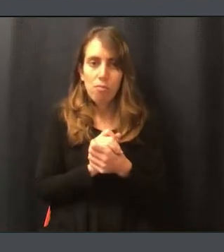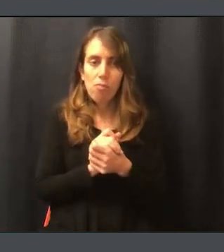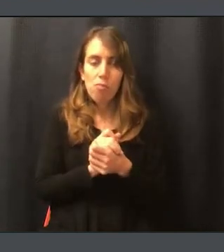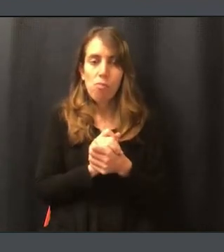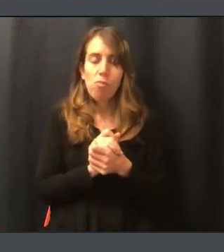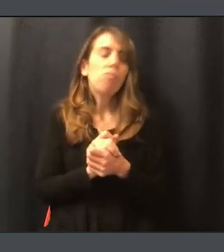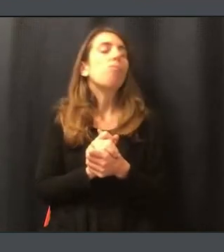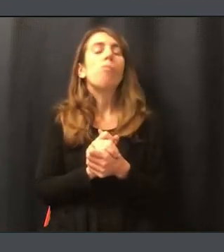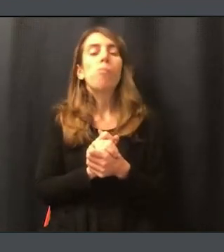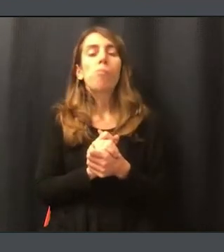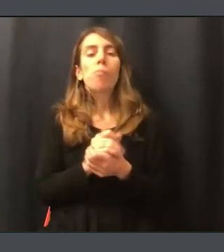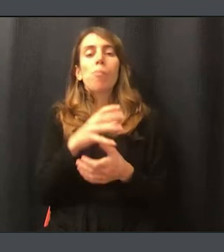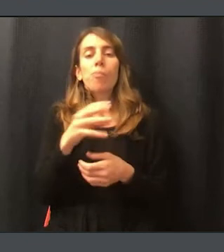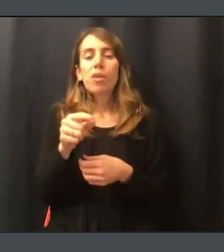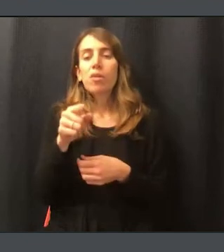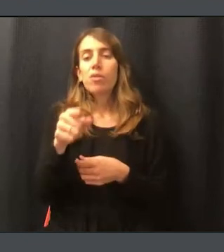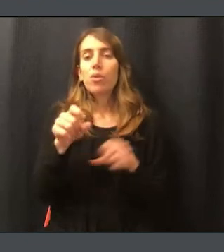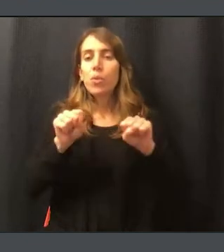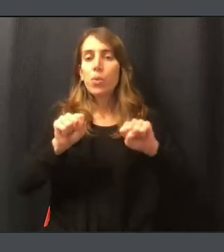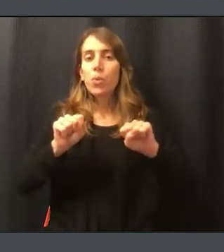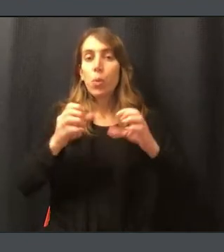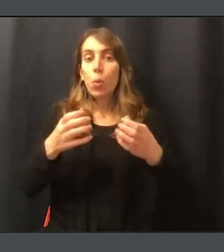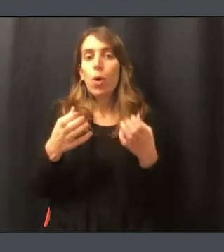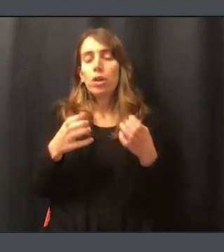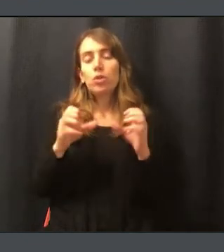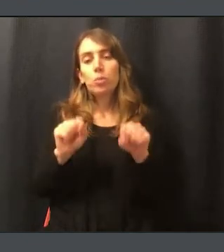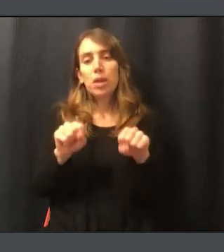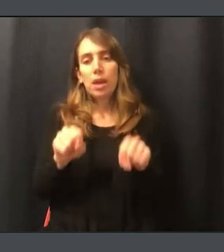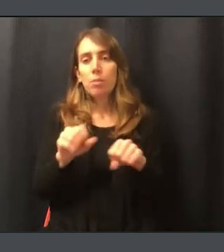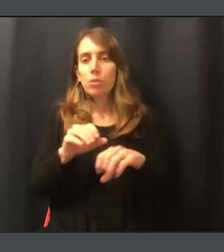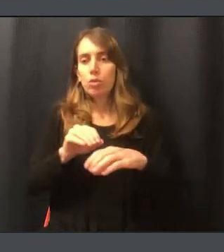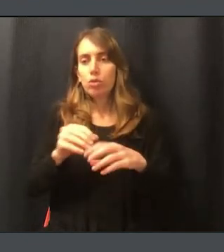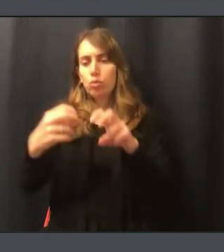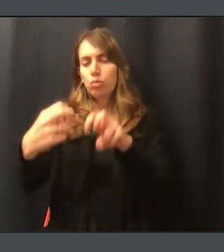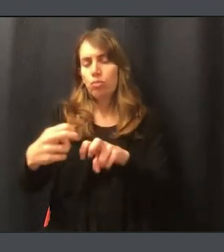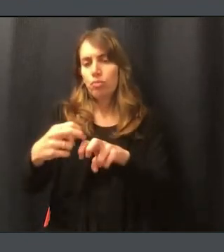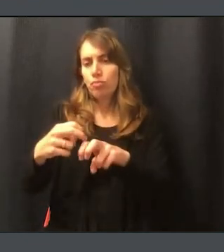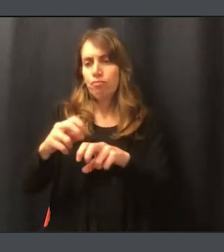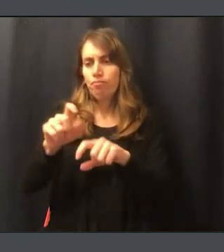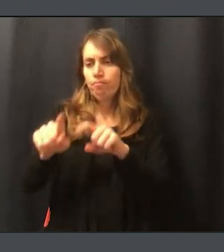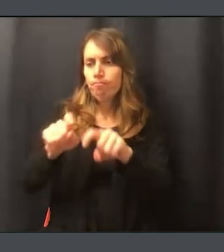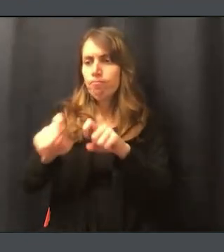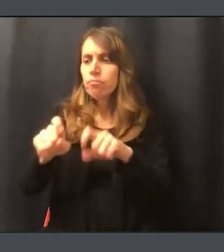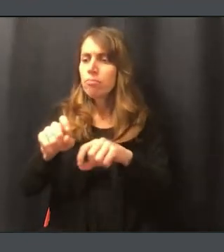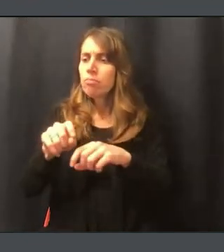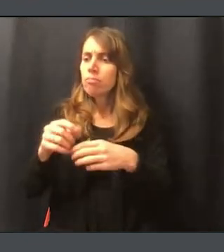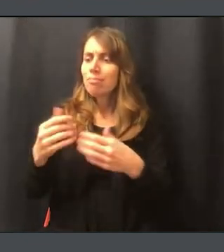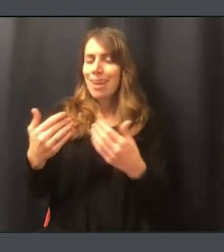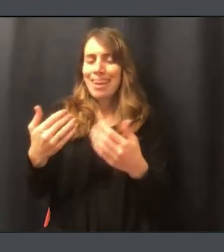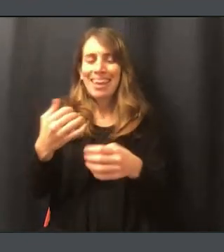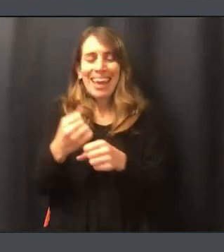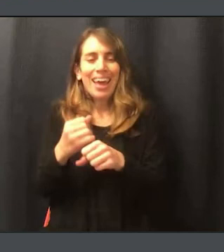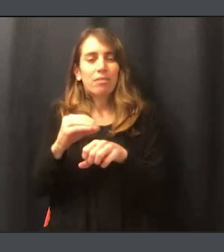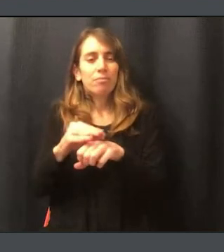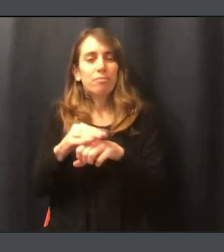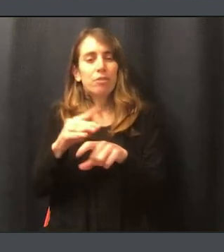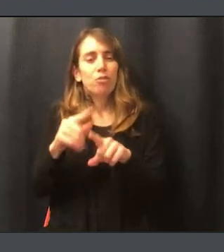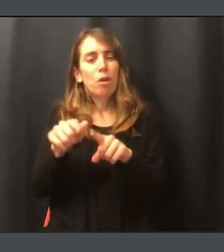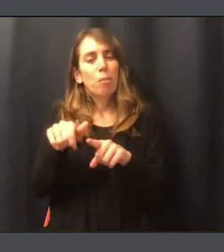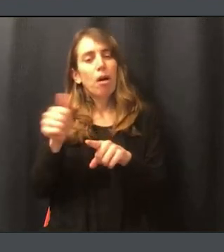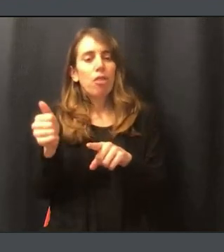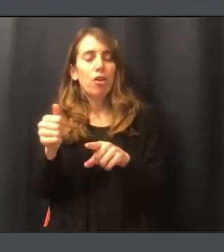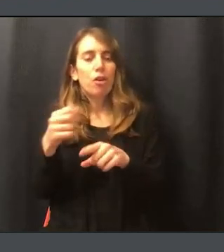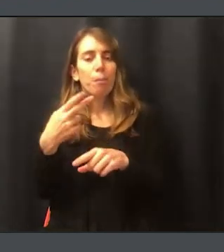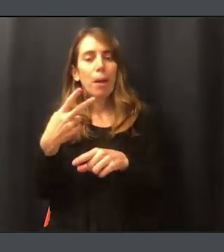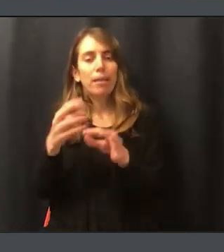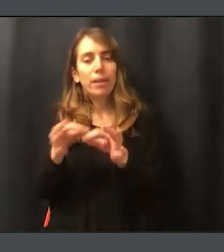And you want to be able to consult with other bilingual professionals, right? And that could mean other bilingual SLPs, or it could also mean